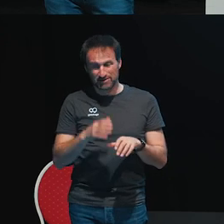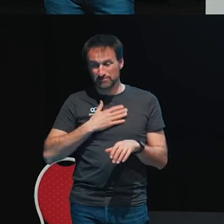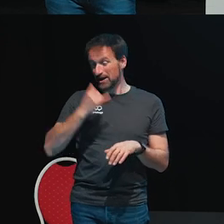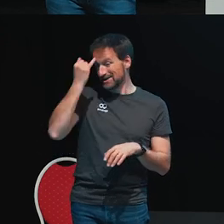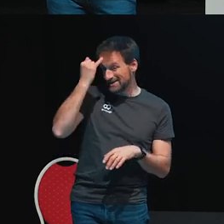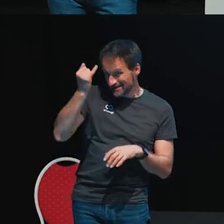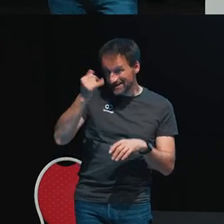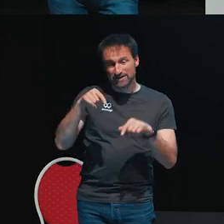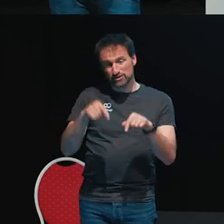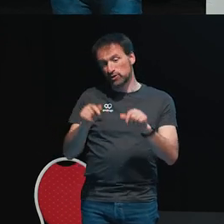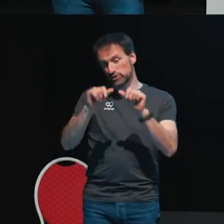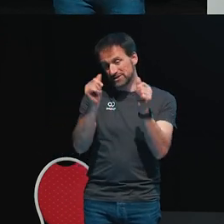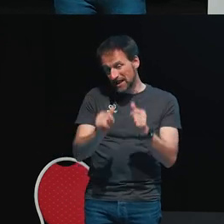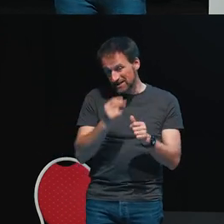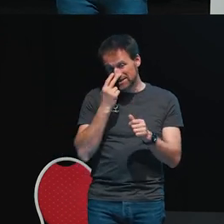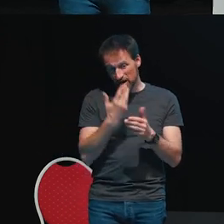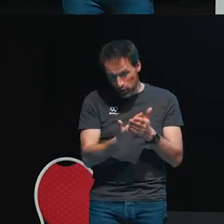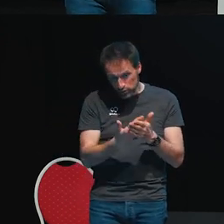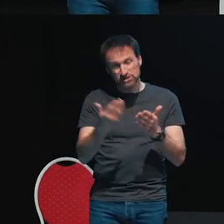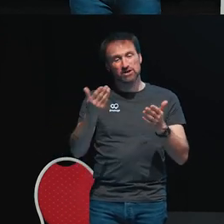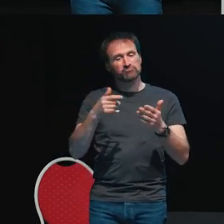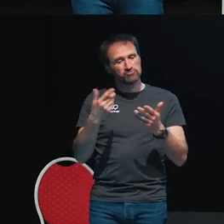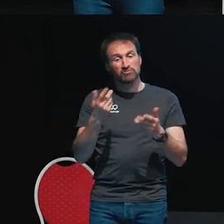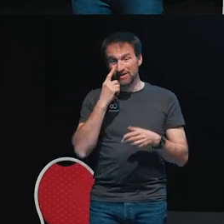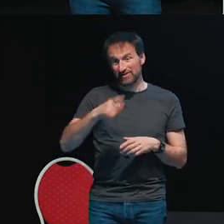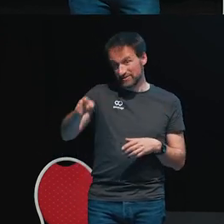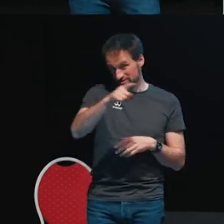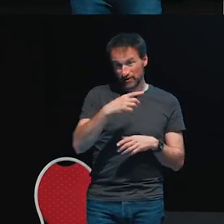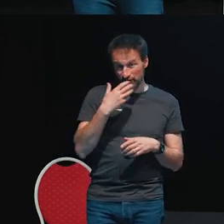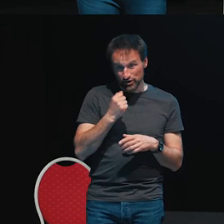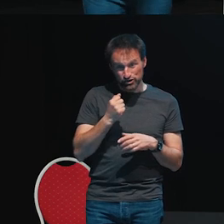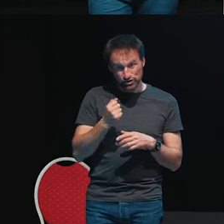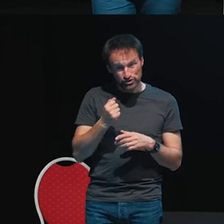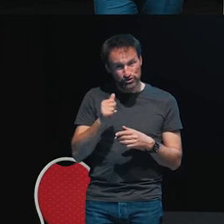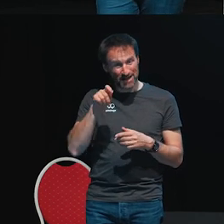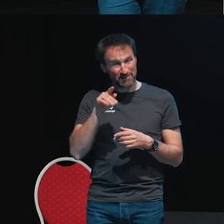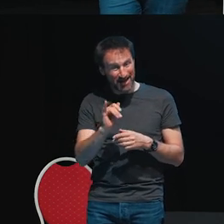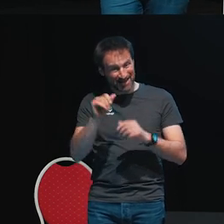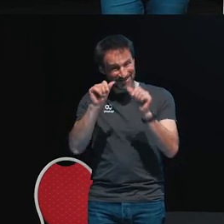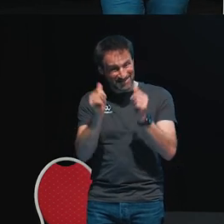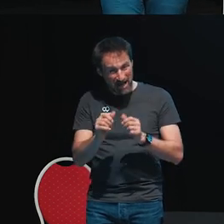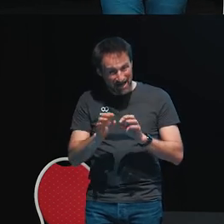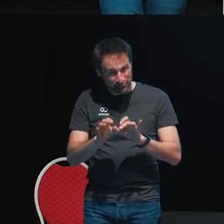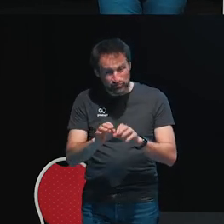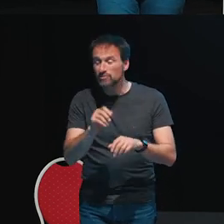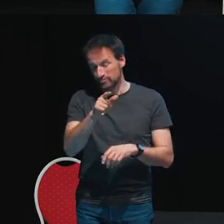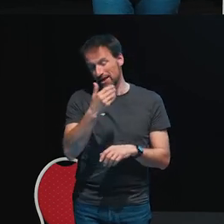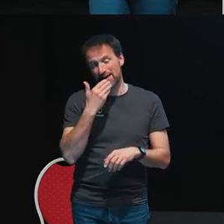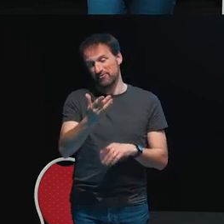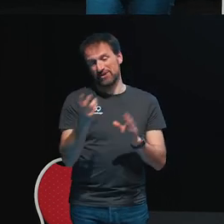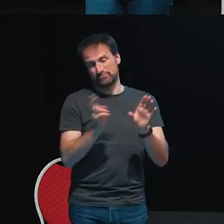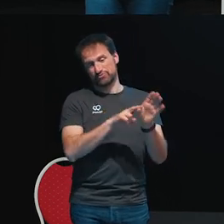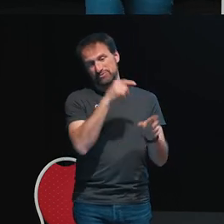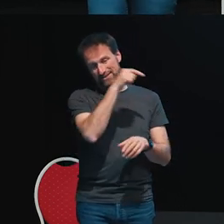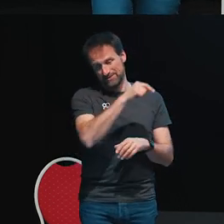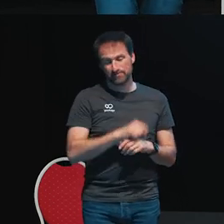to influence the API design or something, this is a great time to get involved. And then the feature gets developed. Some features go through the